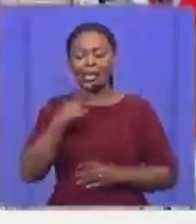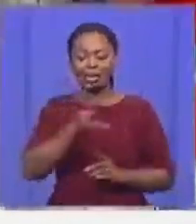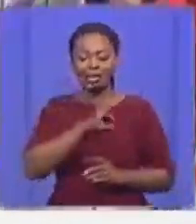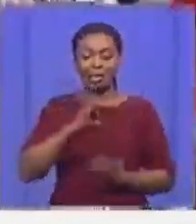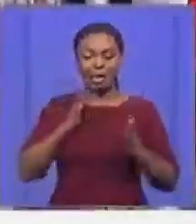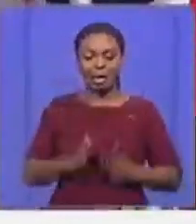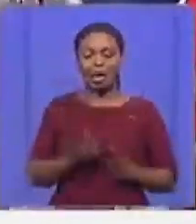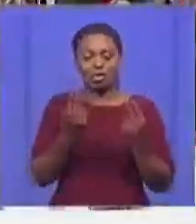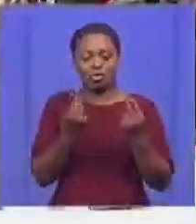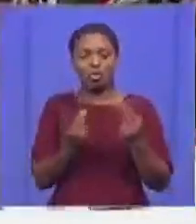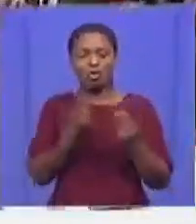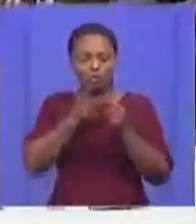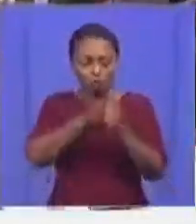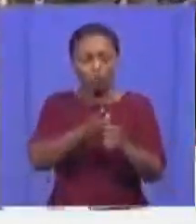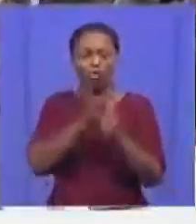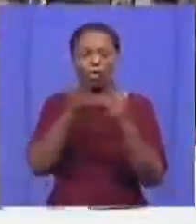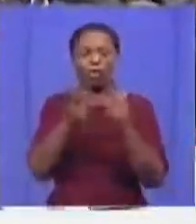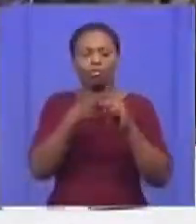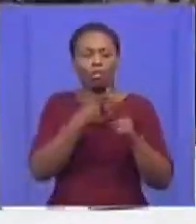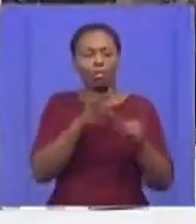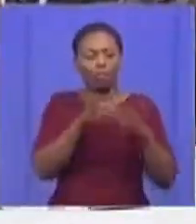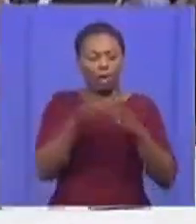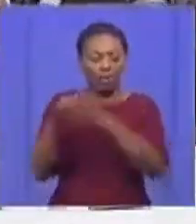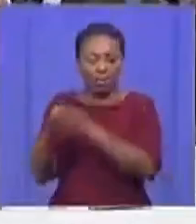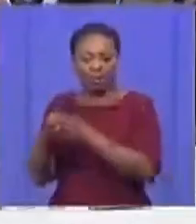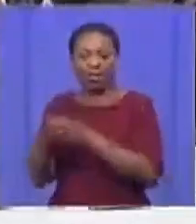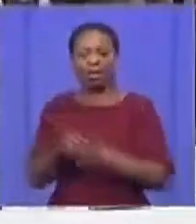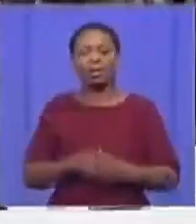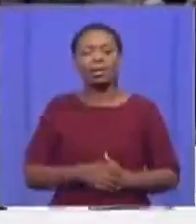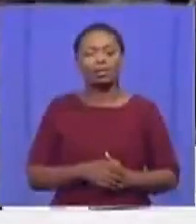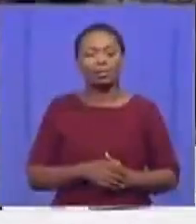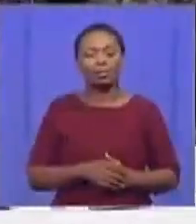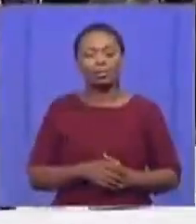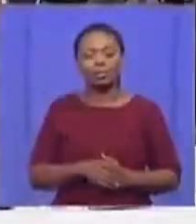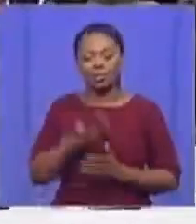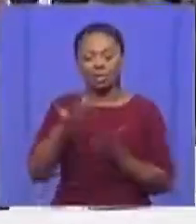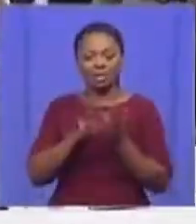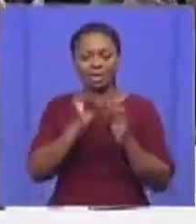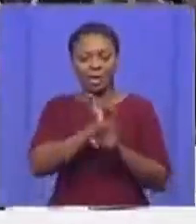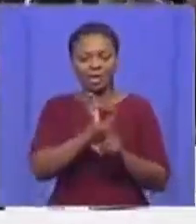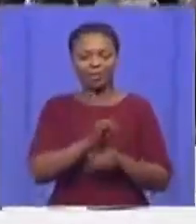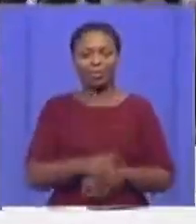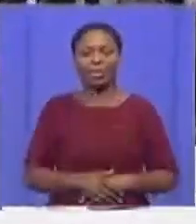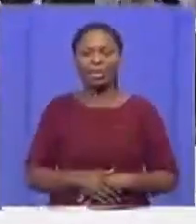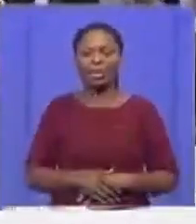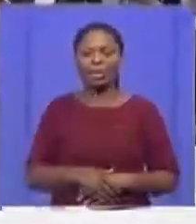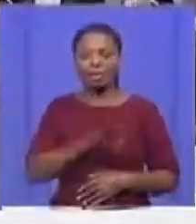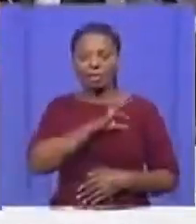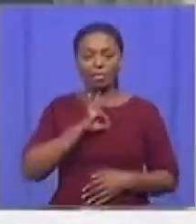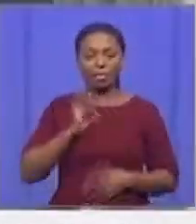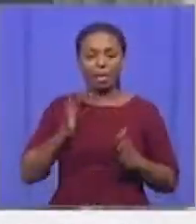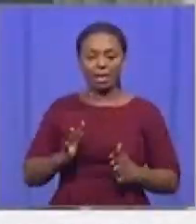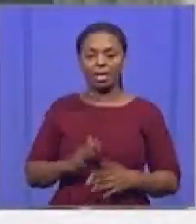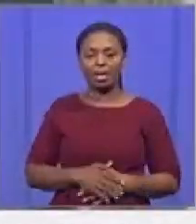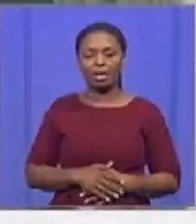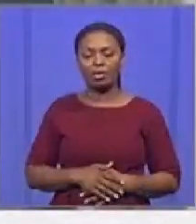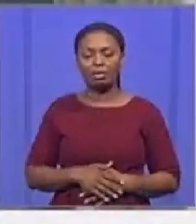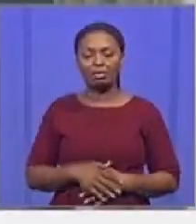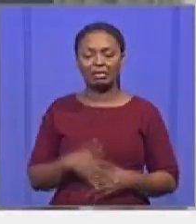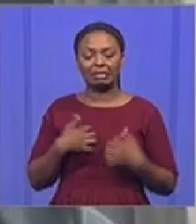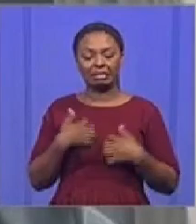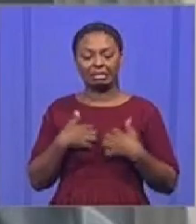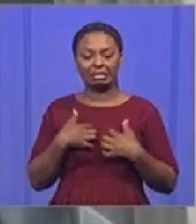go dira go ya ka ditaelo tsa makoko a motlhophileng mo maemong a leng mo go one. The mayor will be vulnerable because